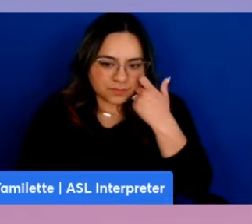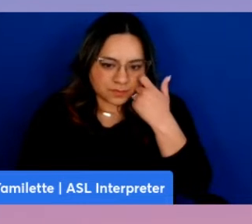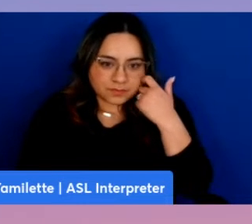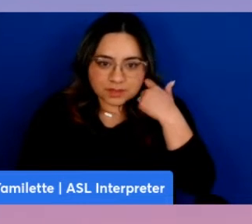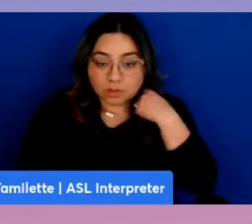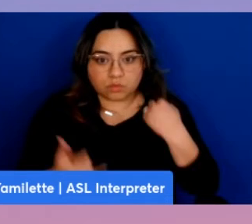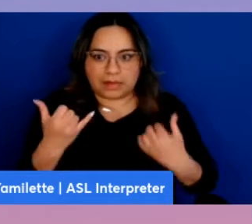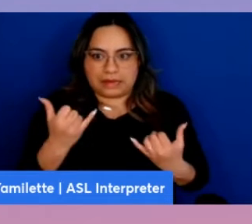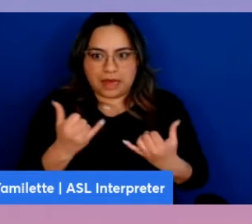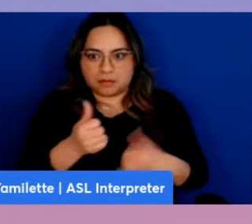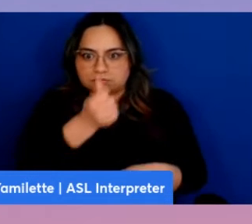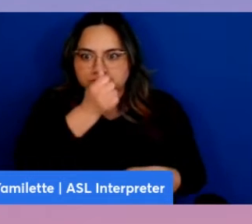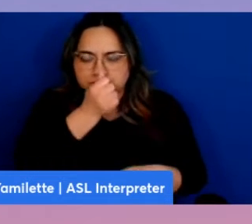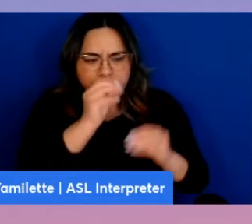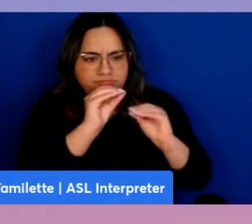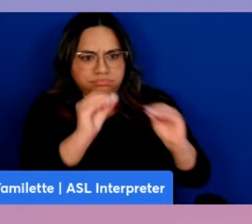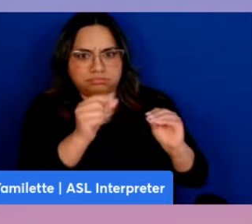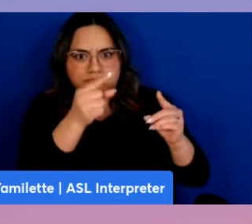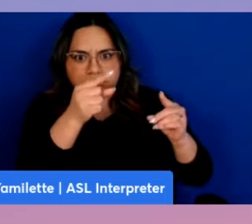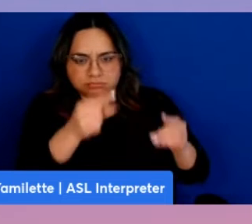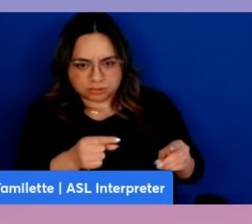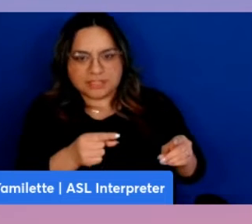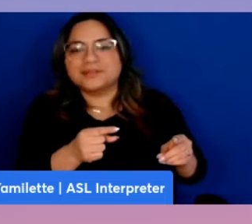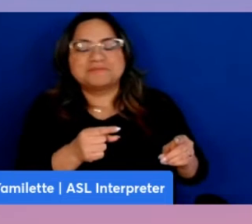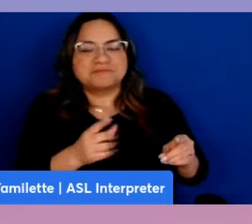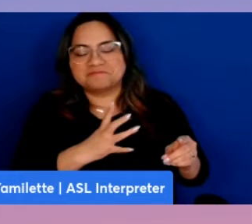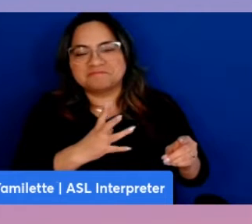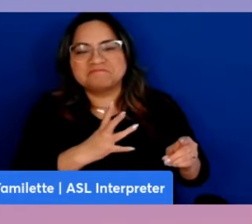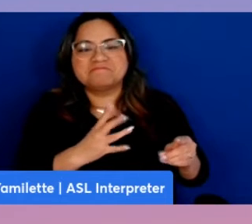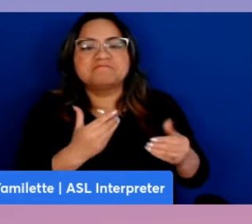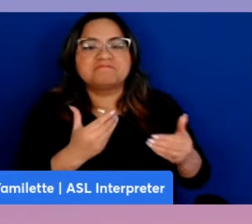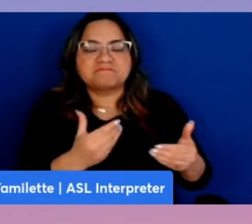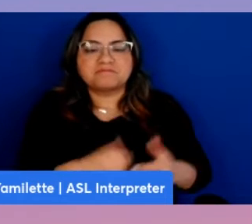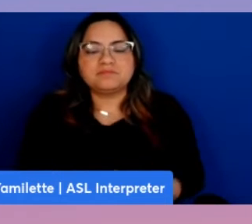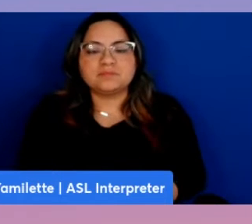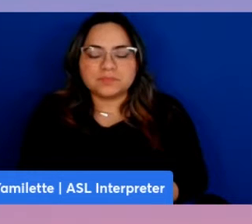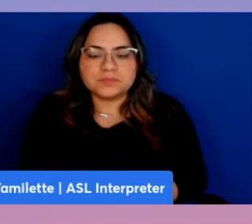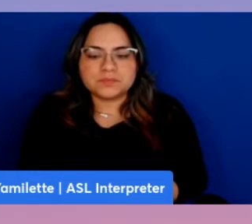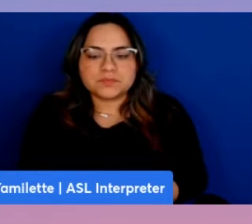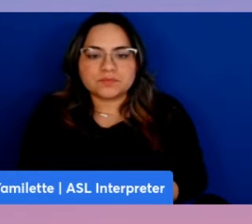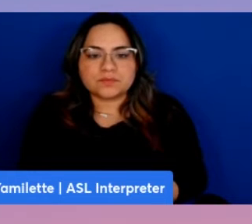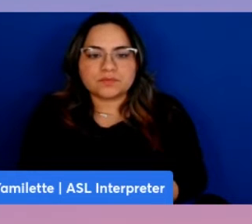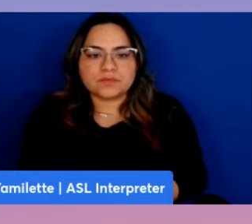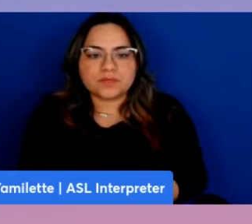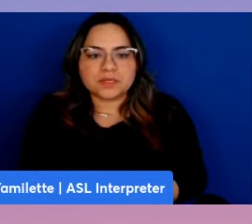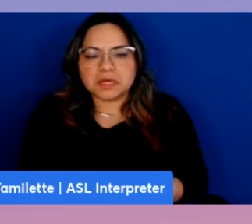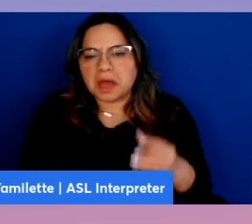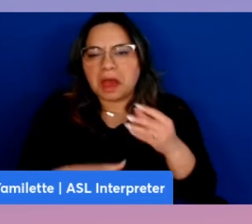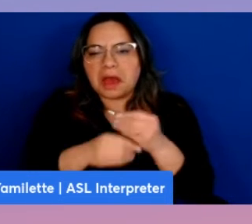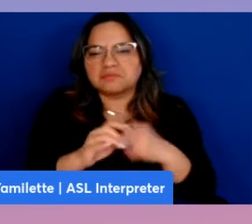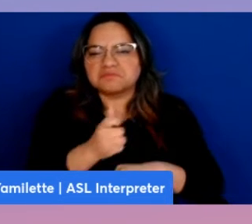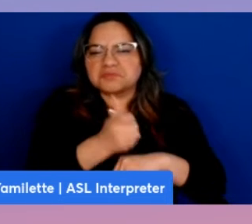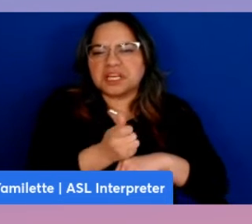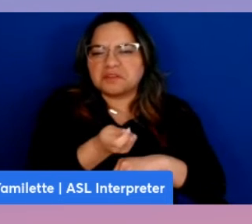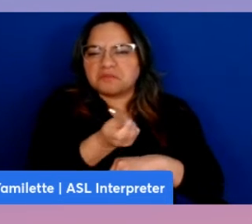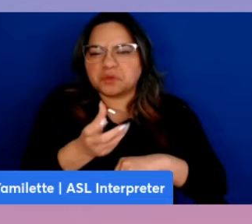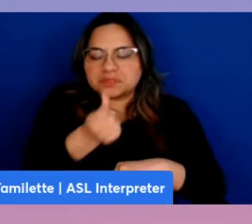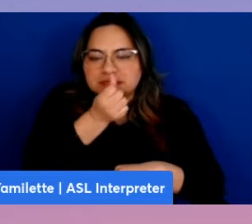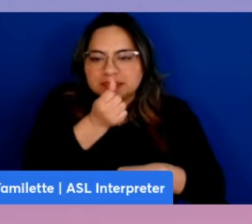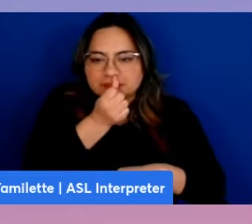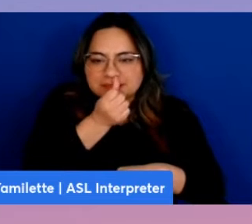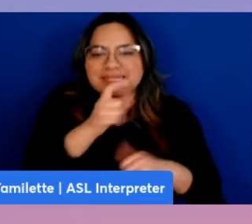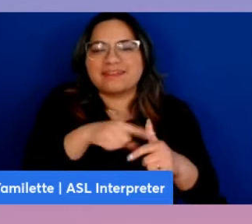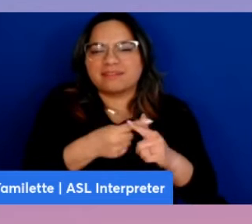any secrets. No secrets found. What we're gonna do is we're just gonna set some secrets so we can